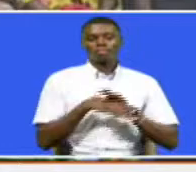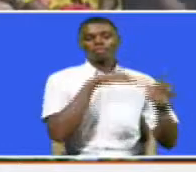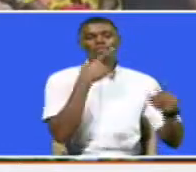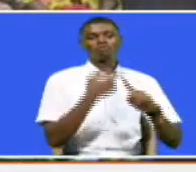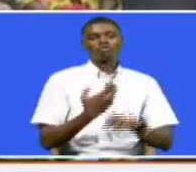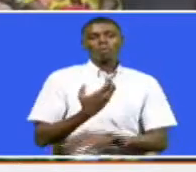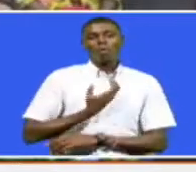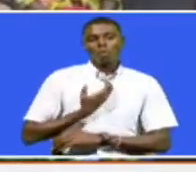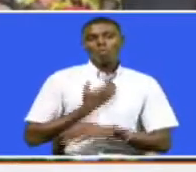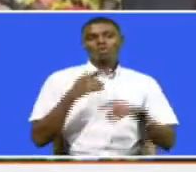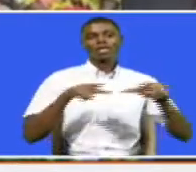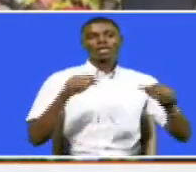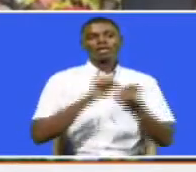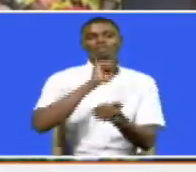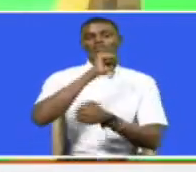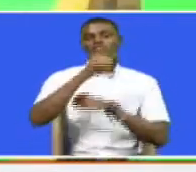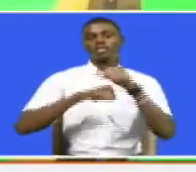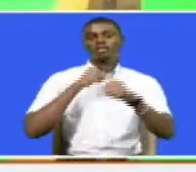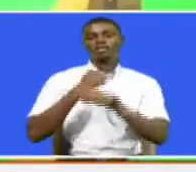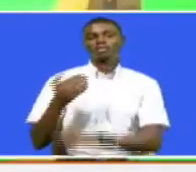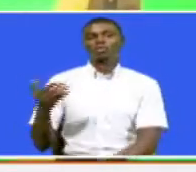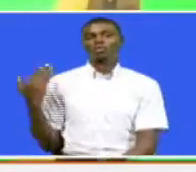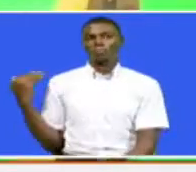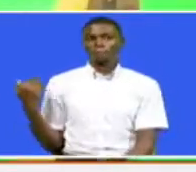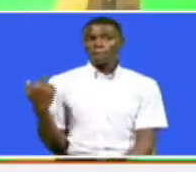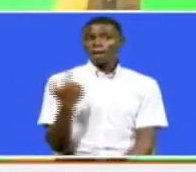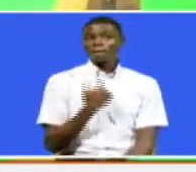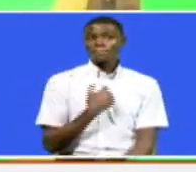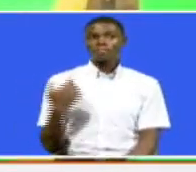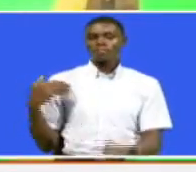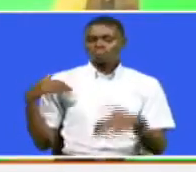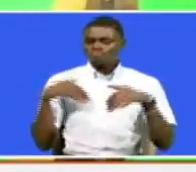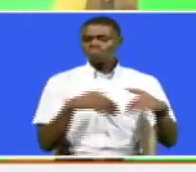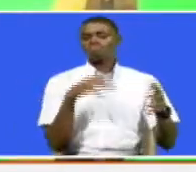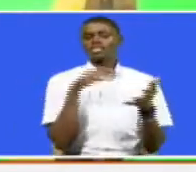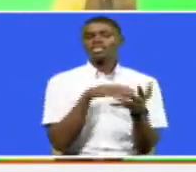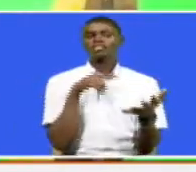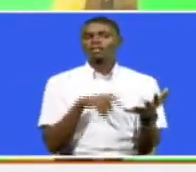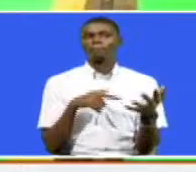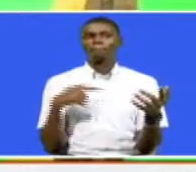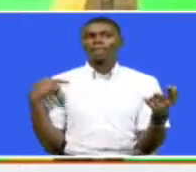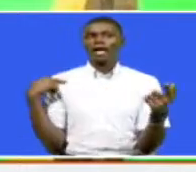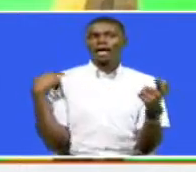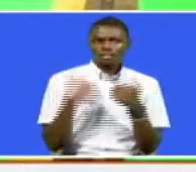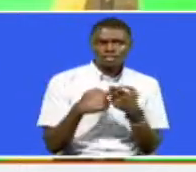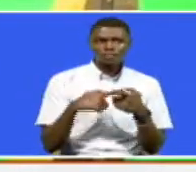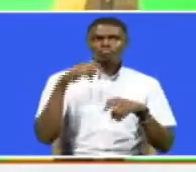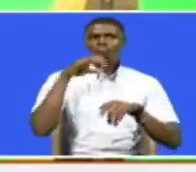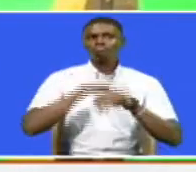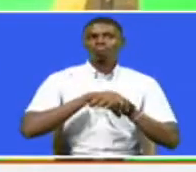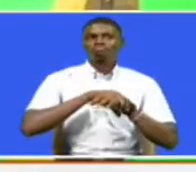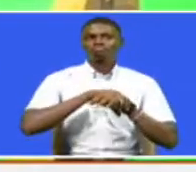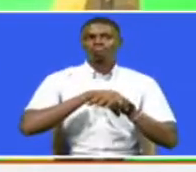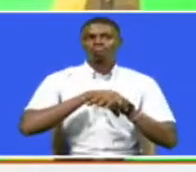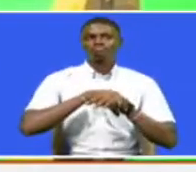their ancestral land 15 years ago. Mimi nimevutana hiyo maneno mpaka nikafikia